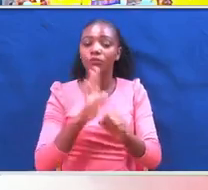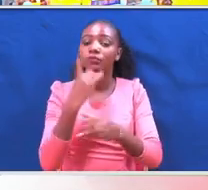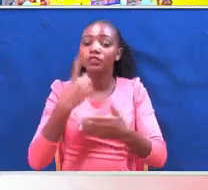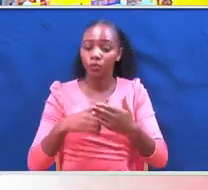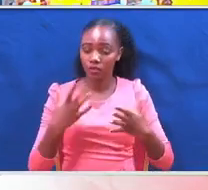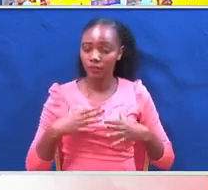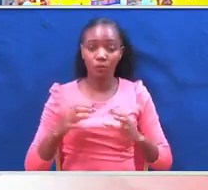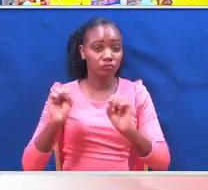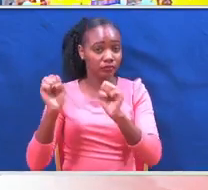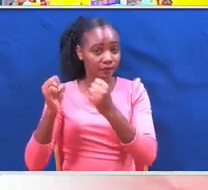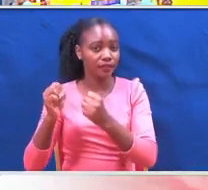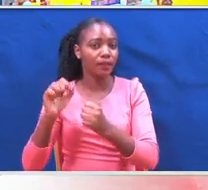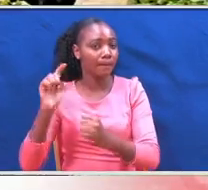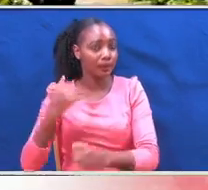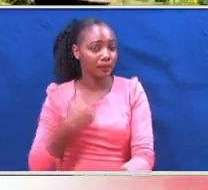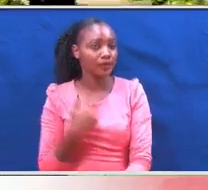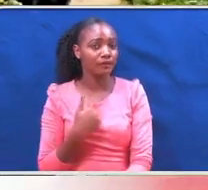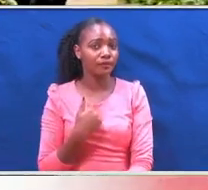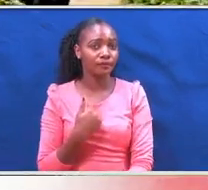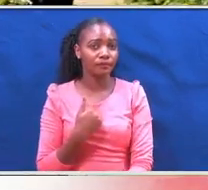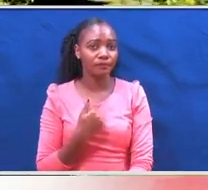their security.